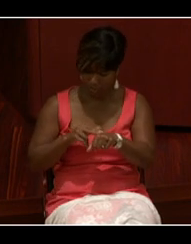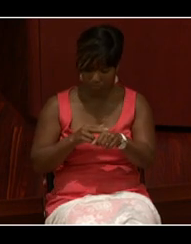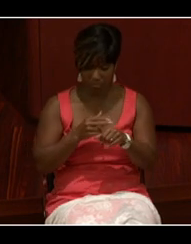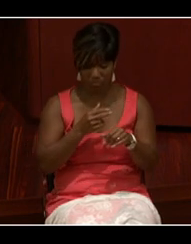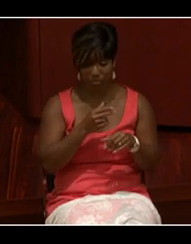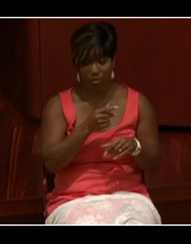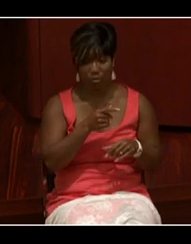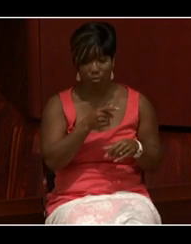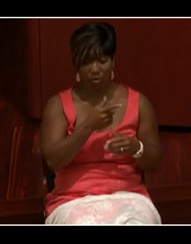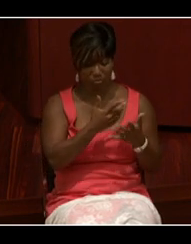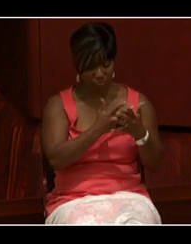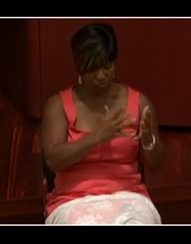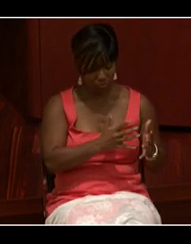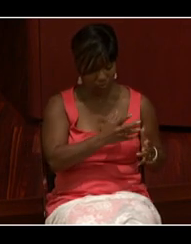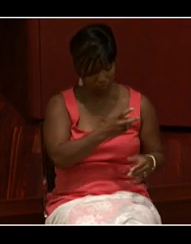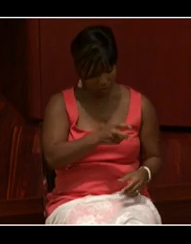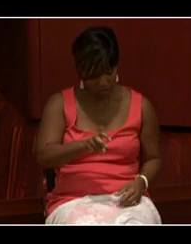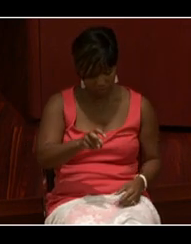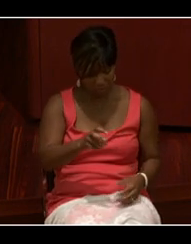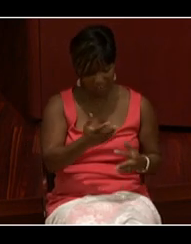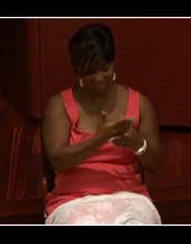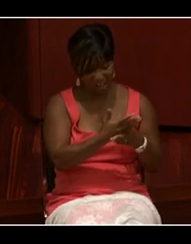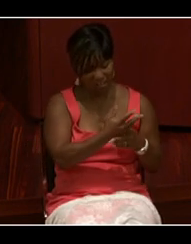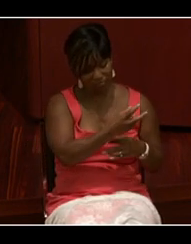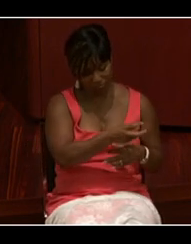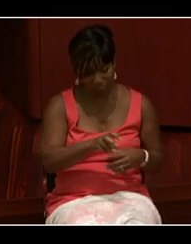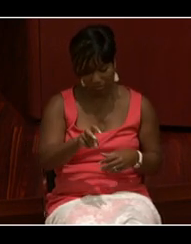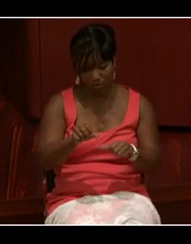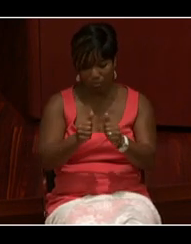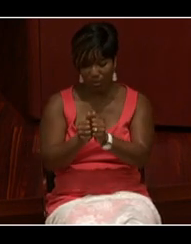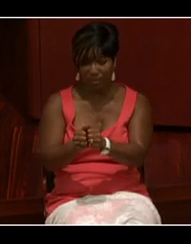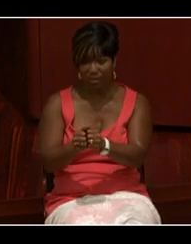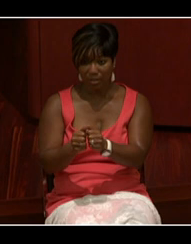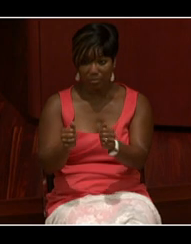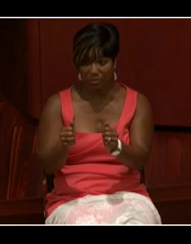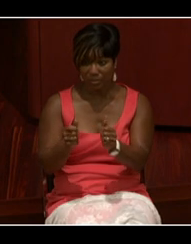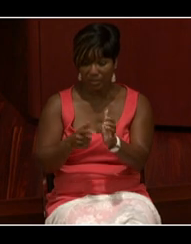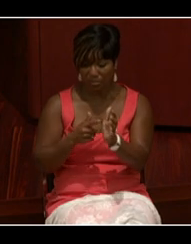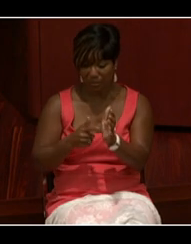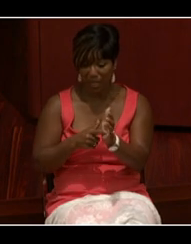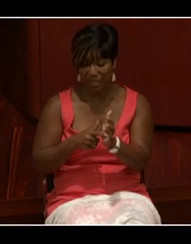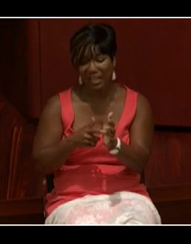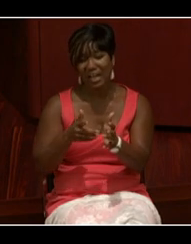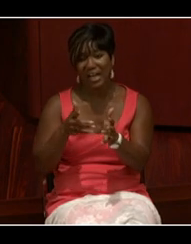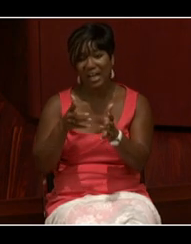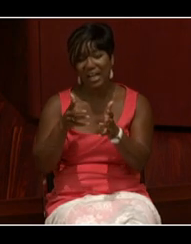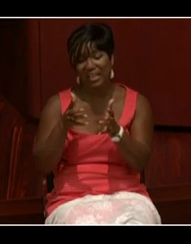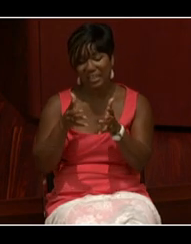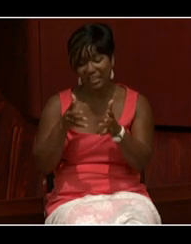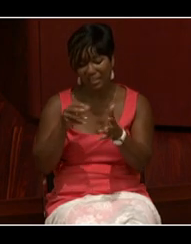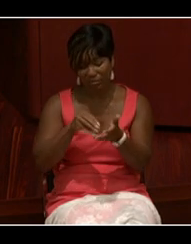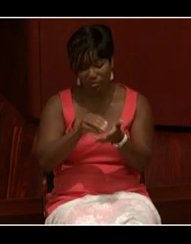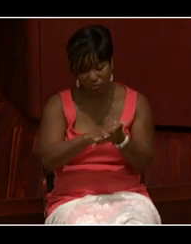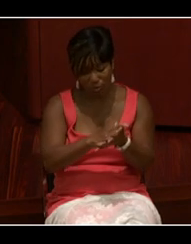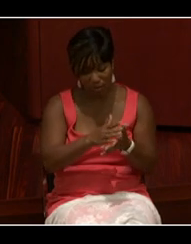their file was transferred with them, sometimes leaving only a note of the folder that the inmate was transferred to.